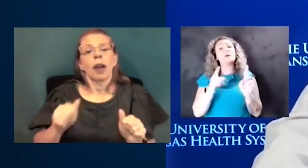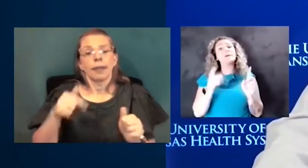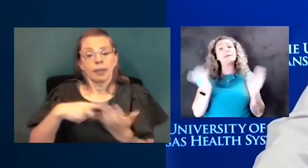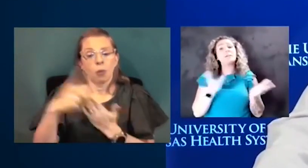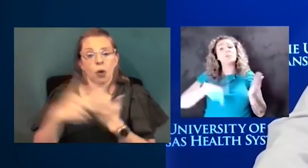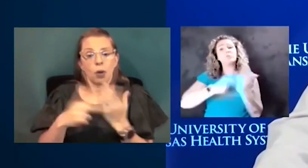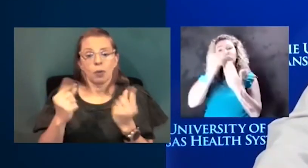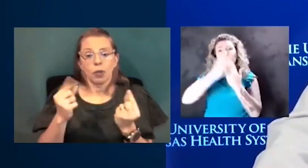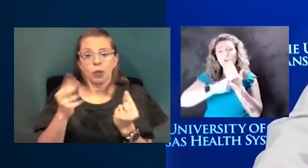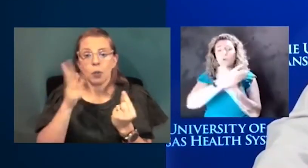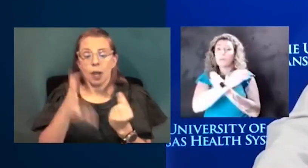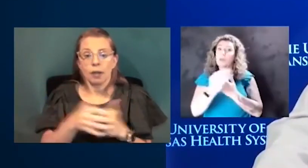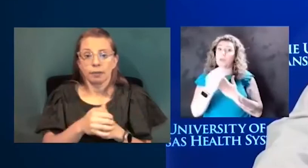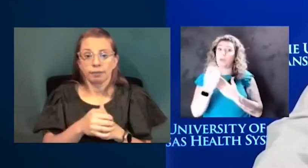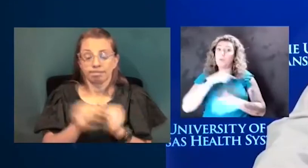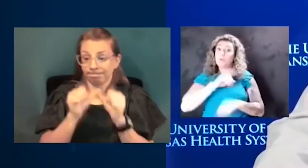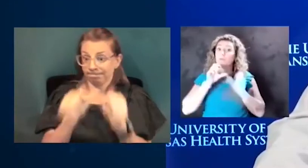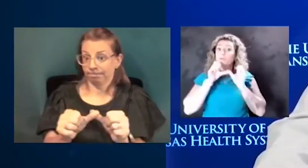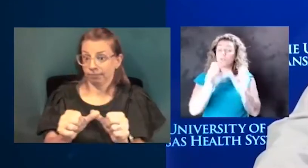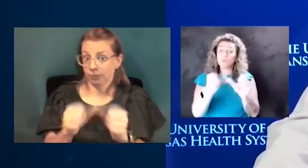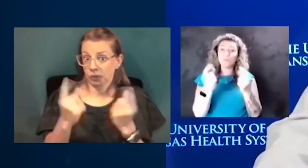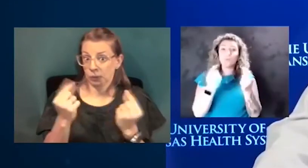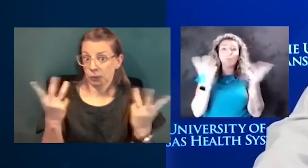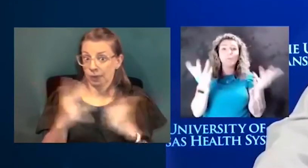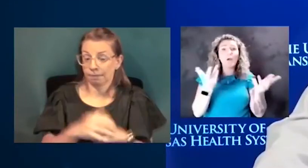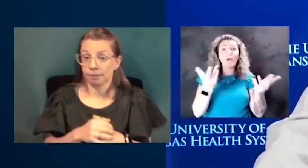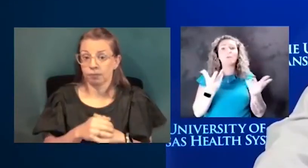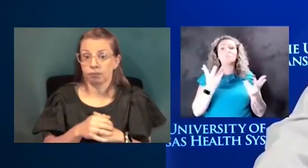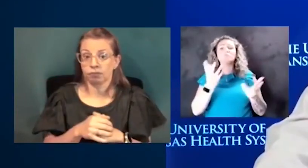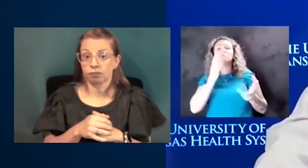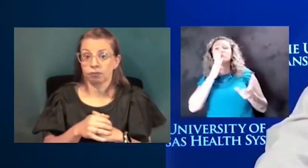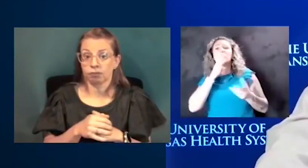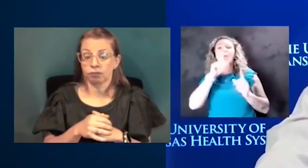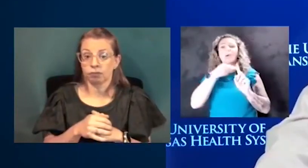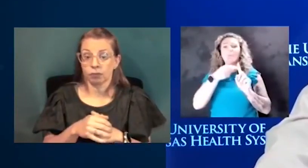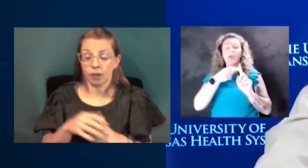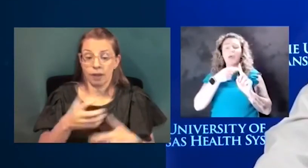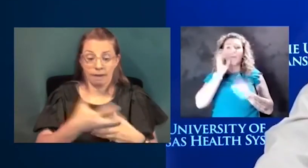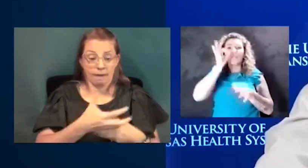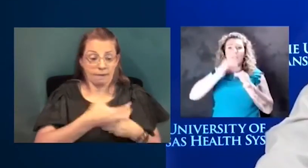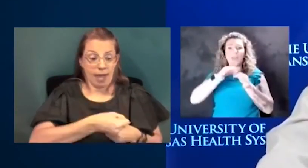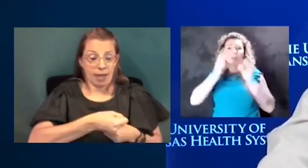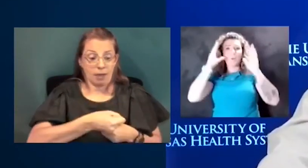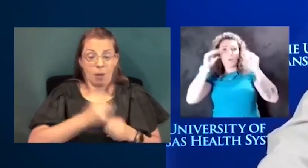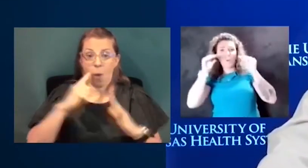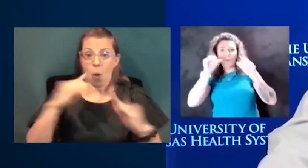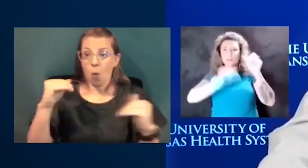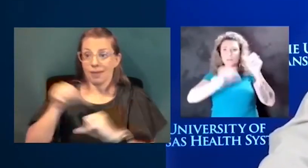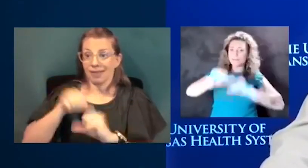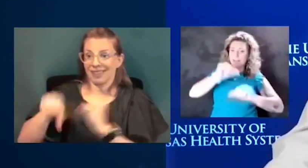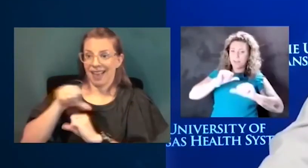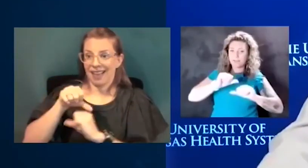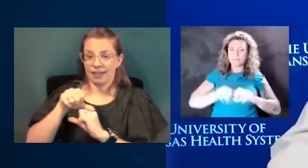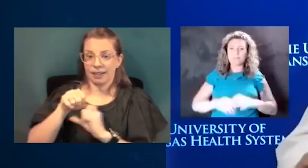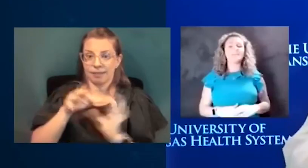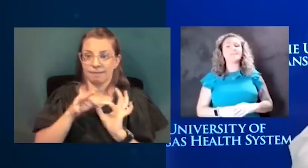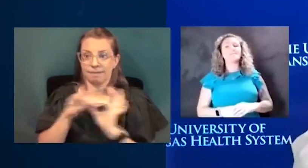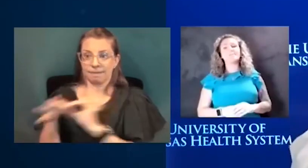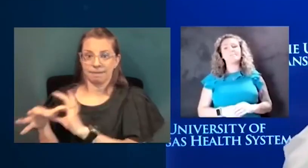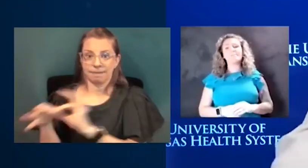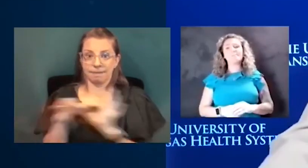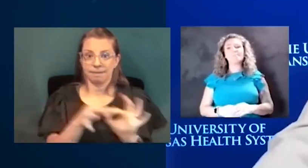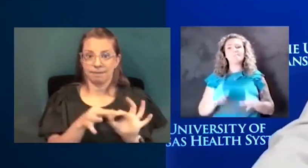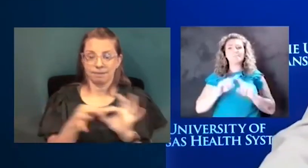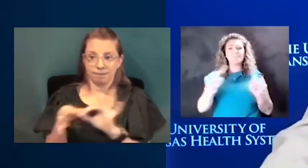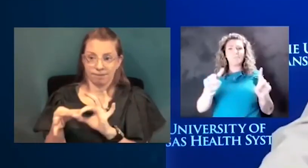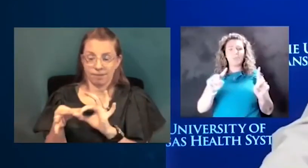do, is to talk about the intersection of faith, hope, and science. But at the heart of each of